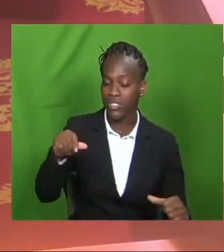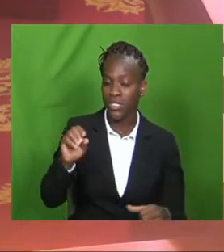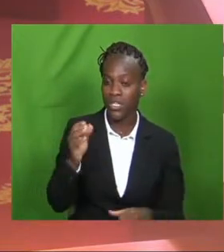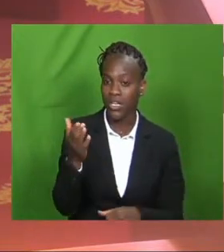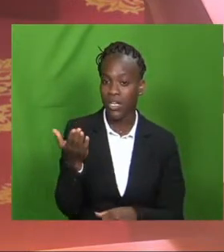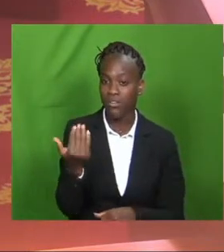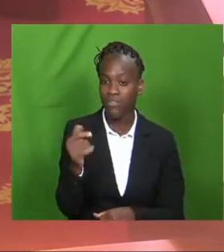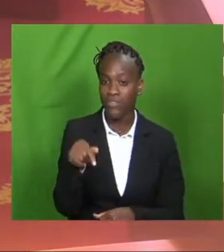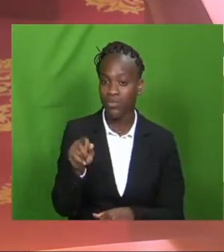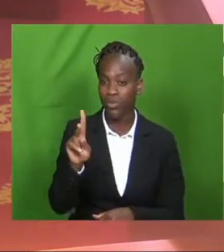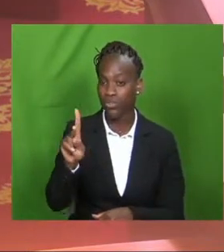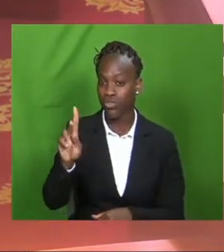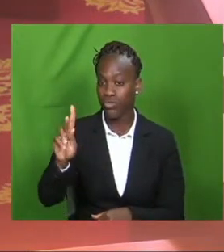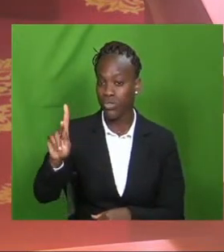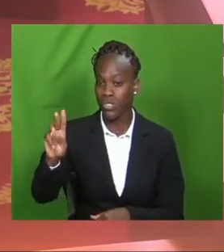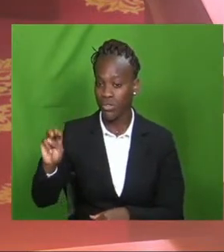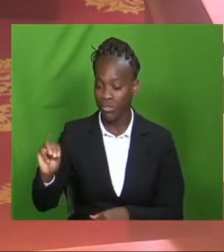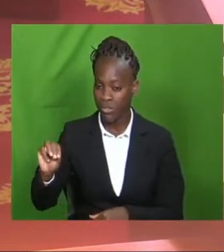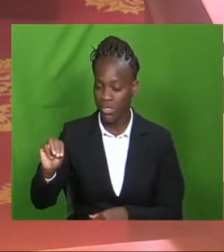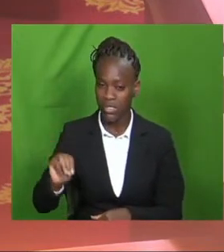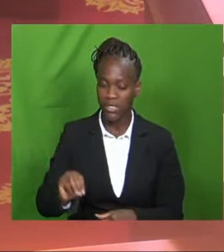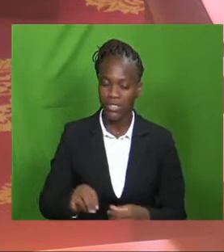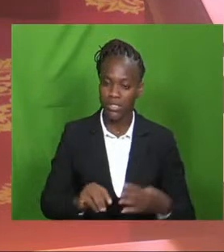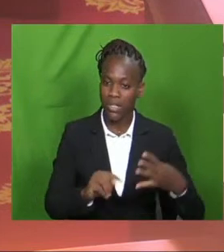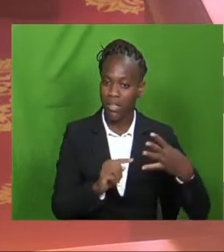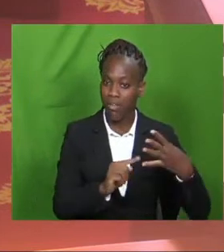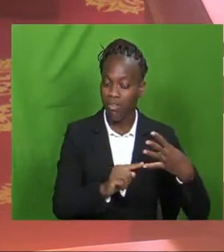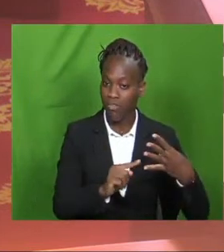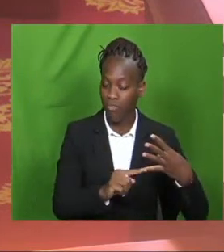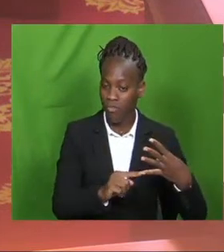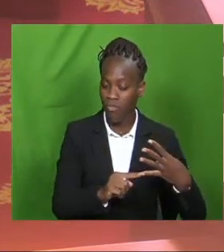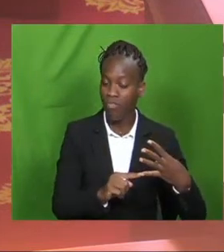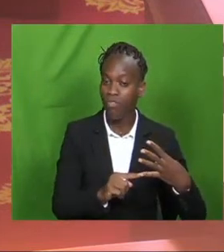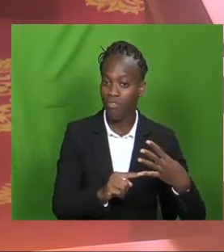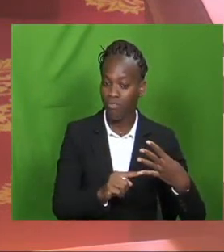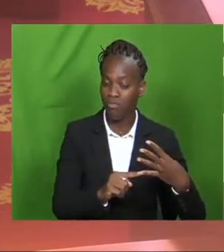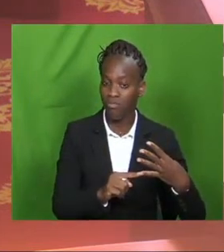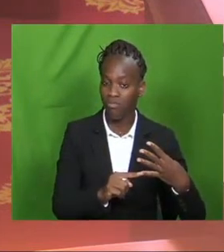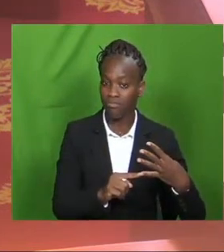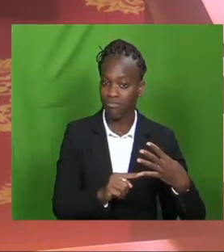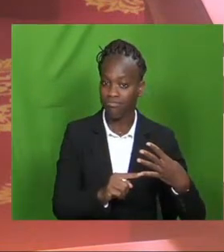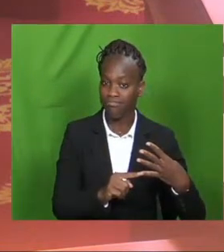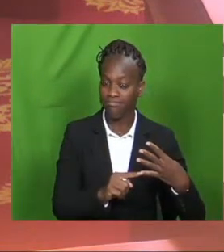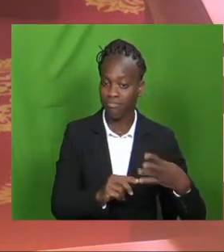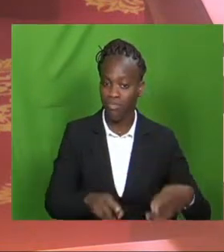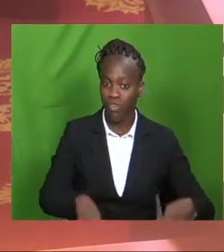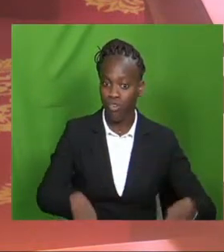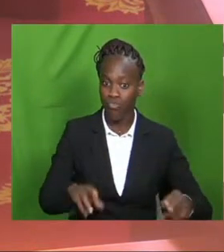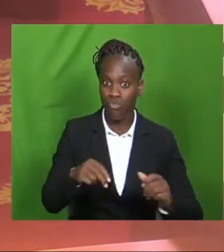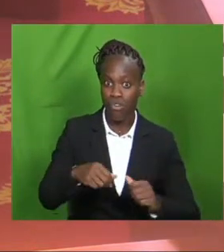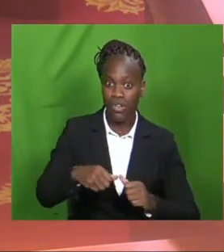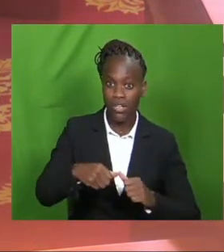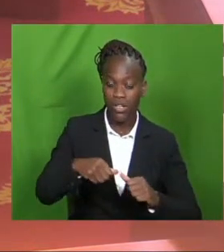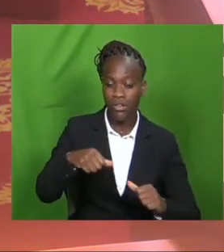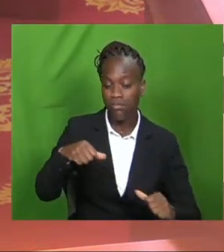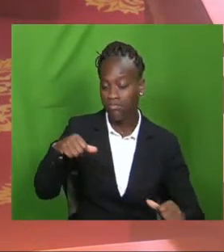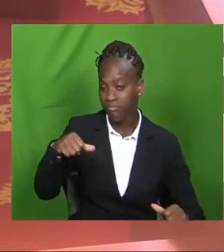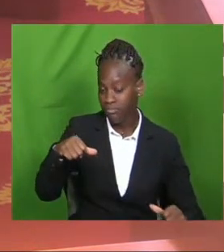15.2 kilometers. Jawani Zandua Mozio